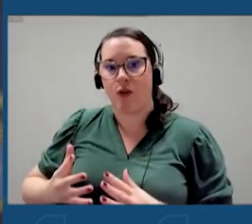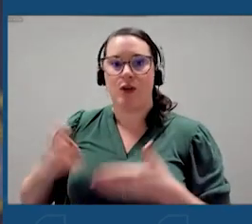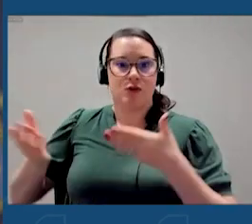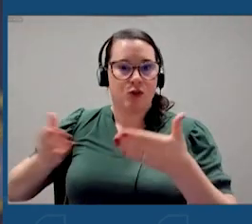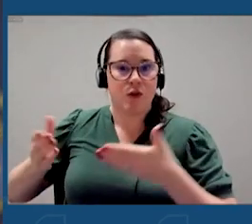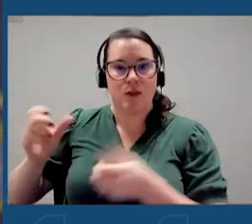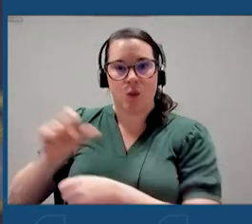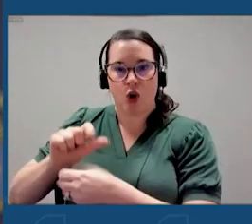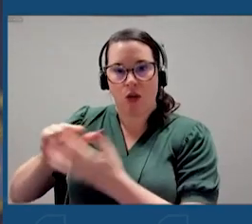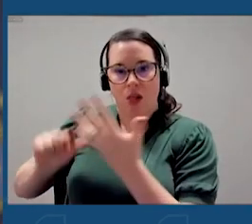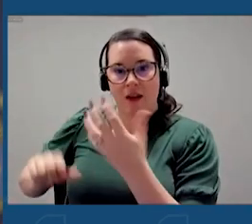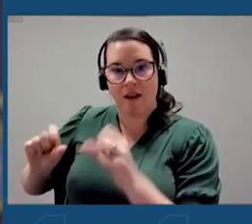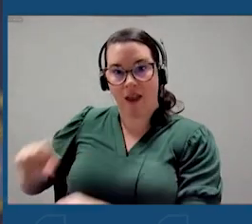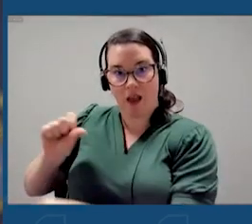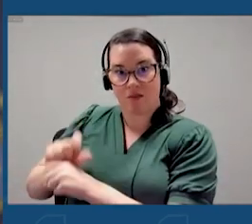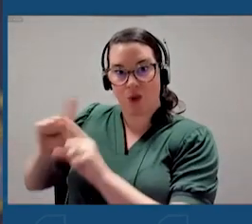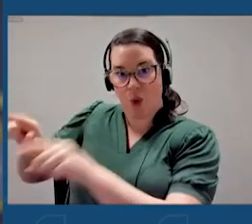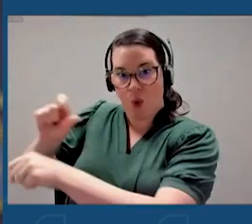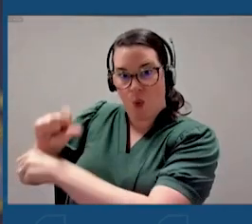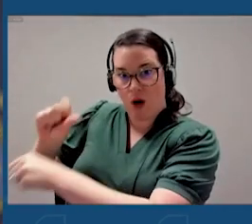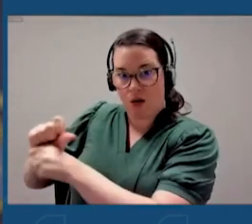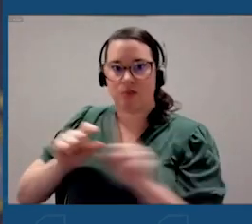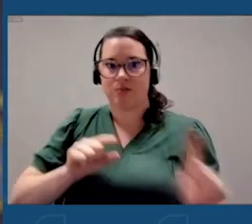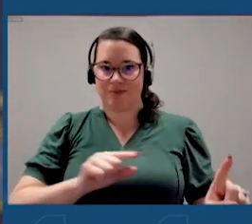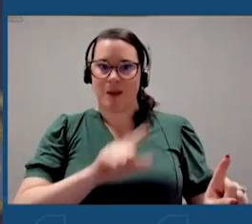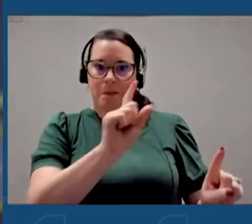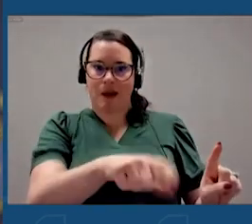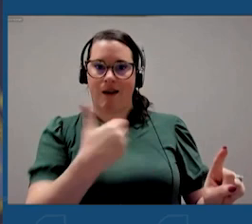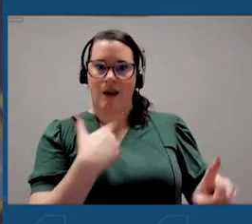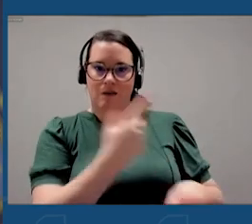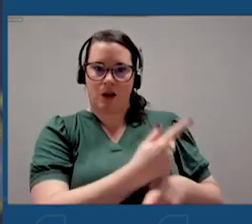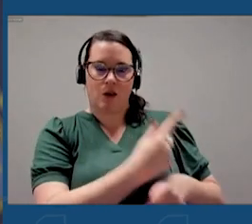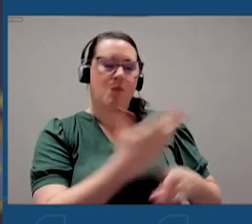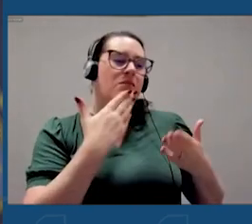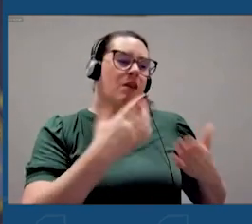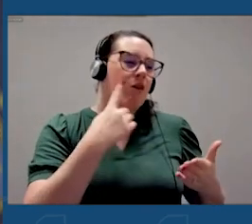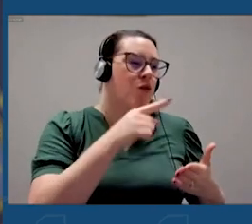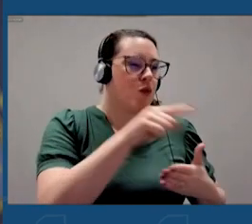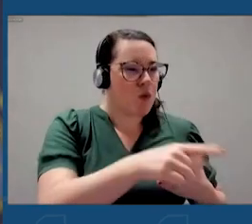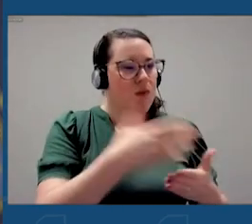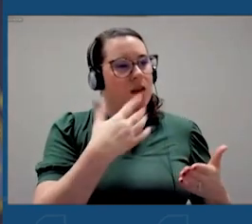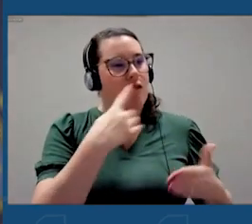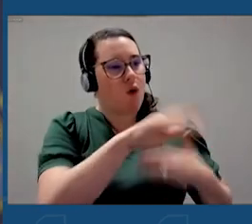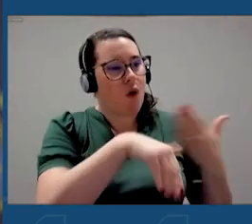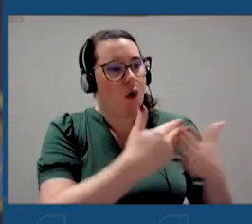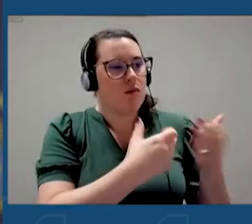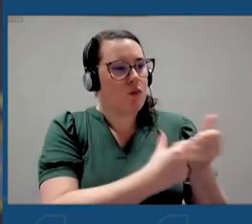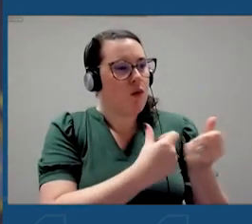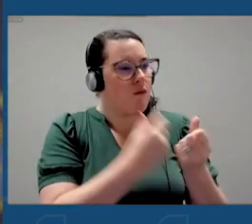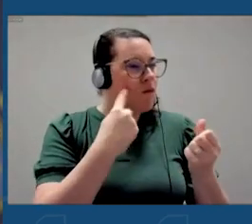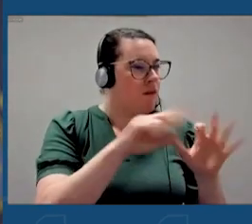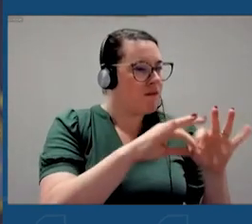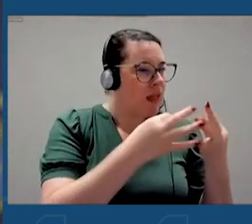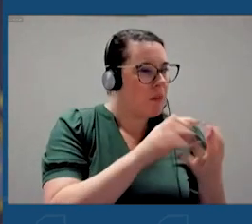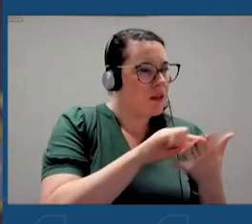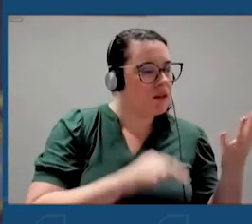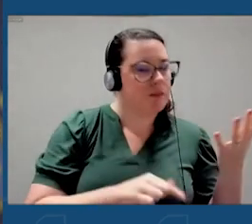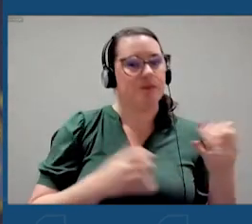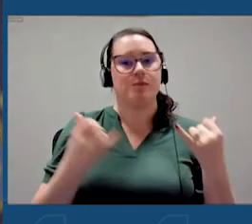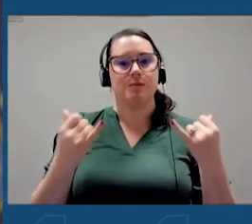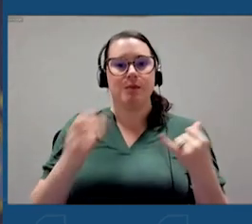for what they do for our families today. And I'm grateful for all of you here today. With that, let me introduce